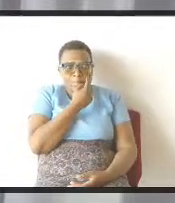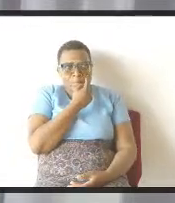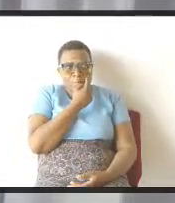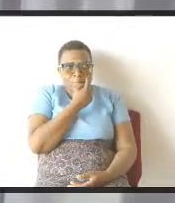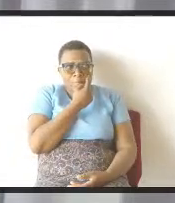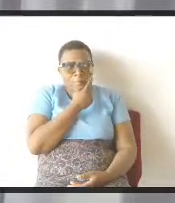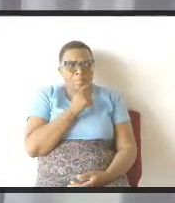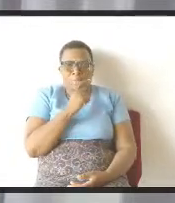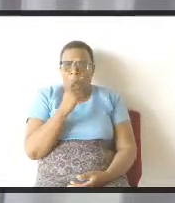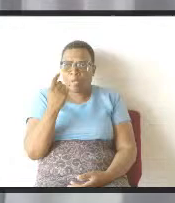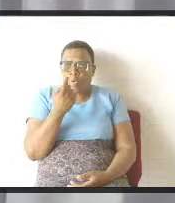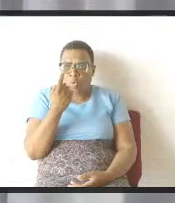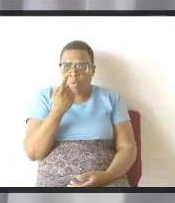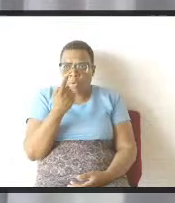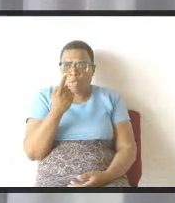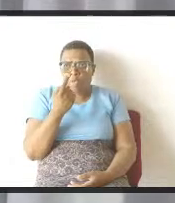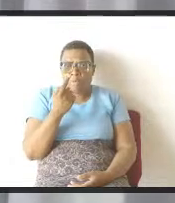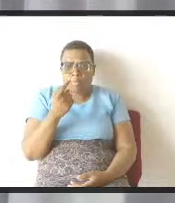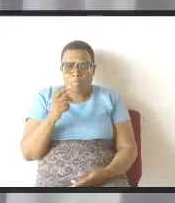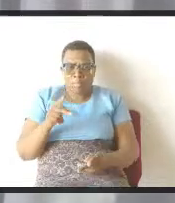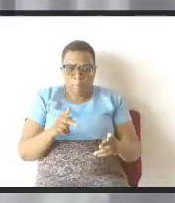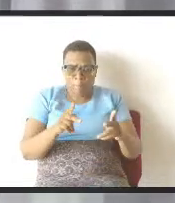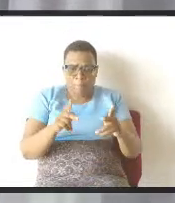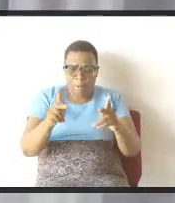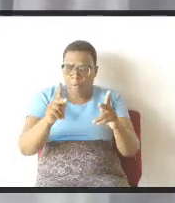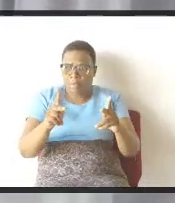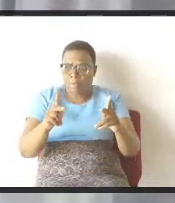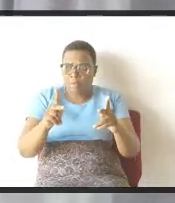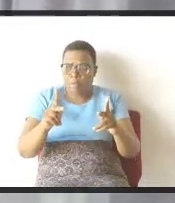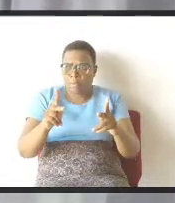not only on the course that you have to travel,